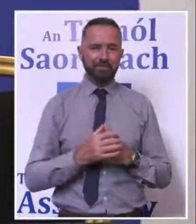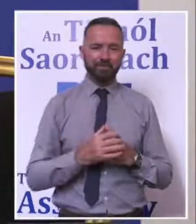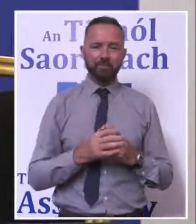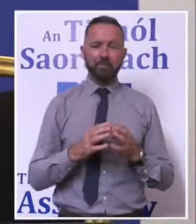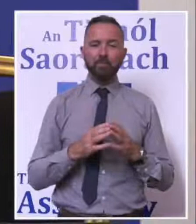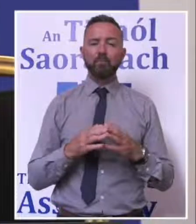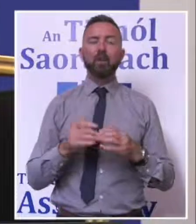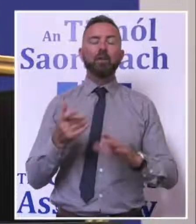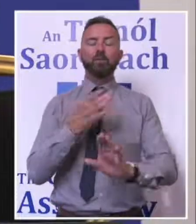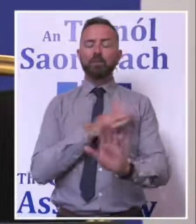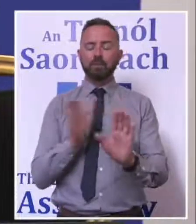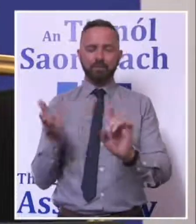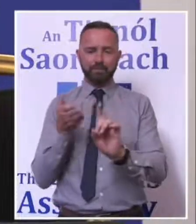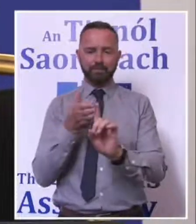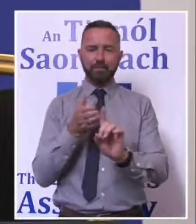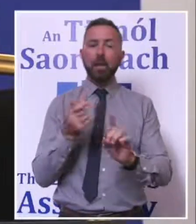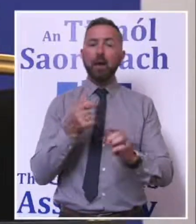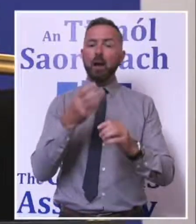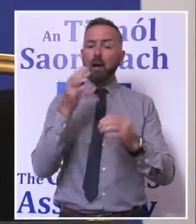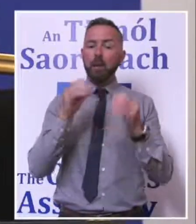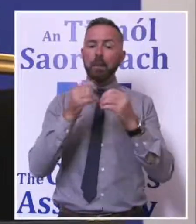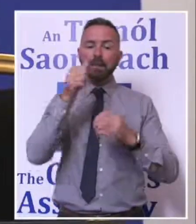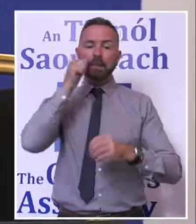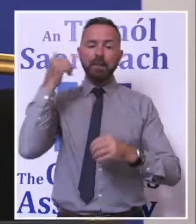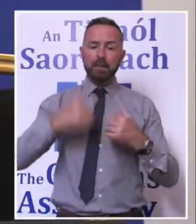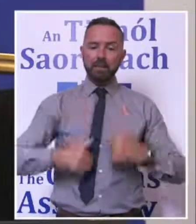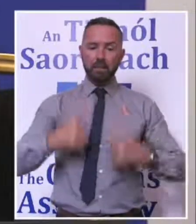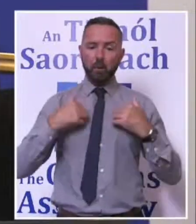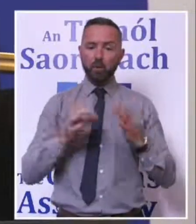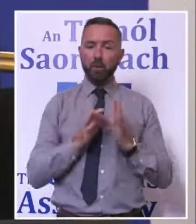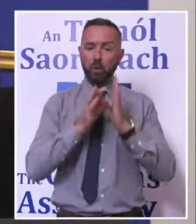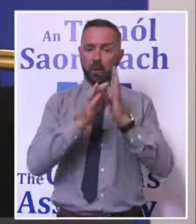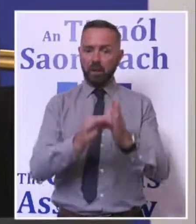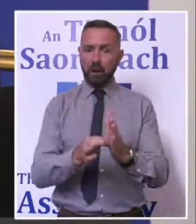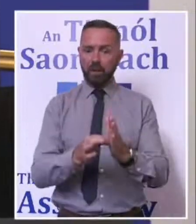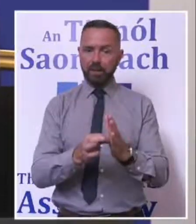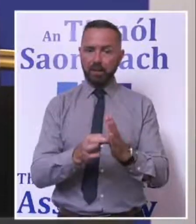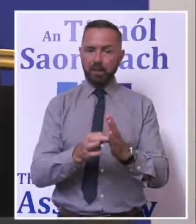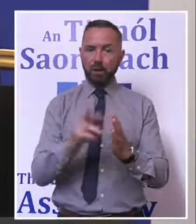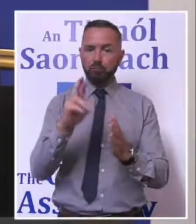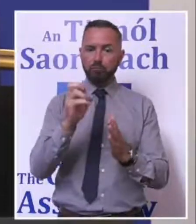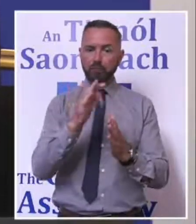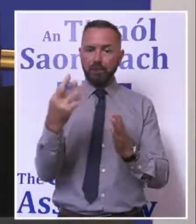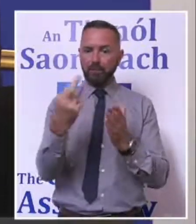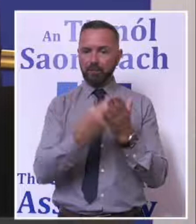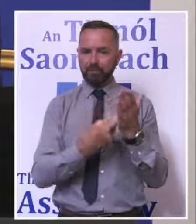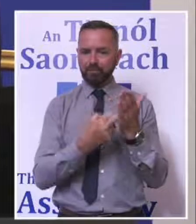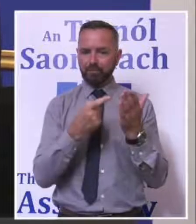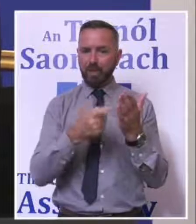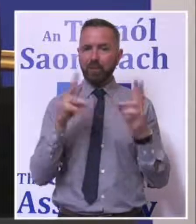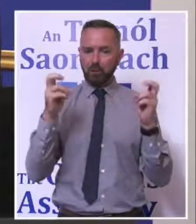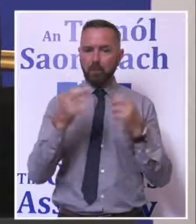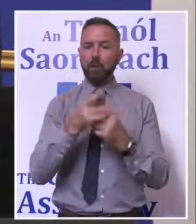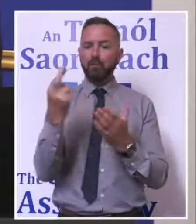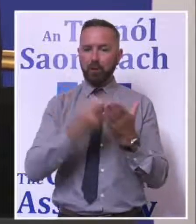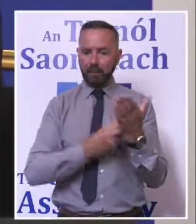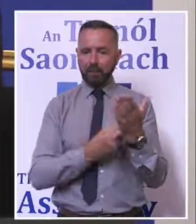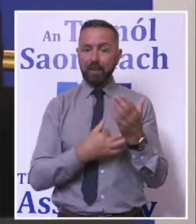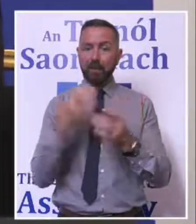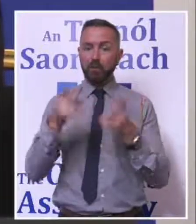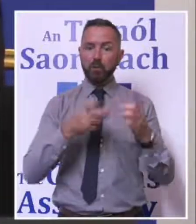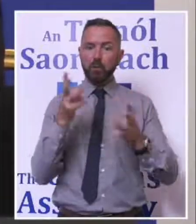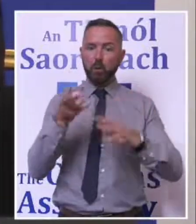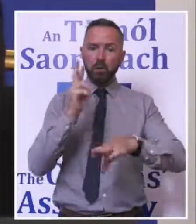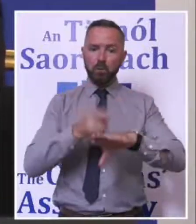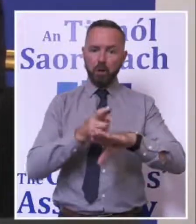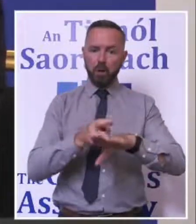referenced this again yesterday morning. So our guiding references is our terms of reference. And if we do our work properly, at